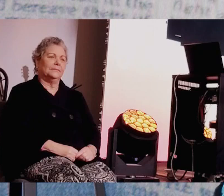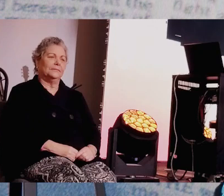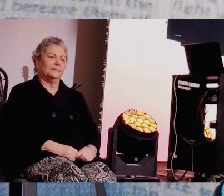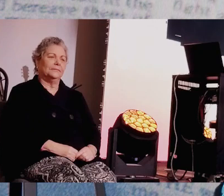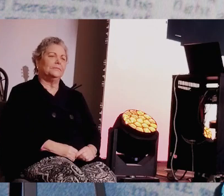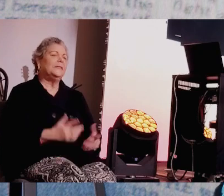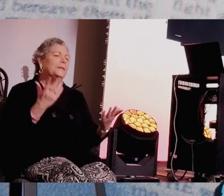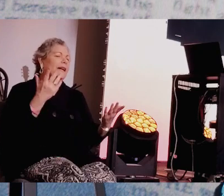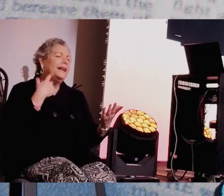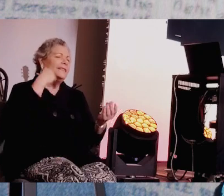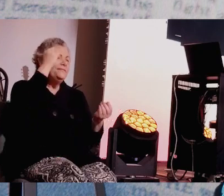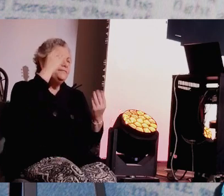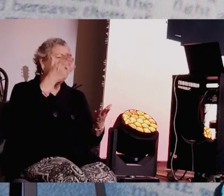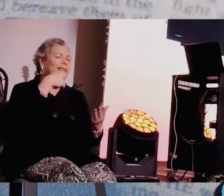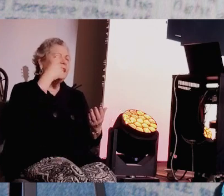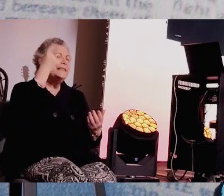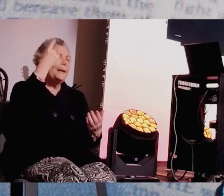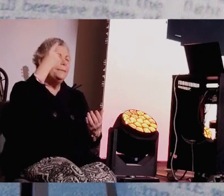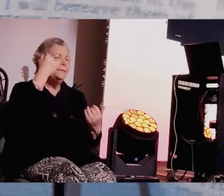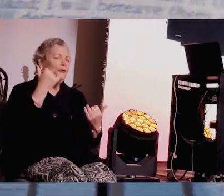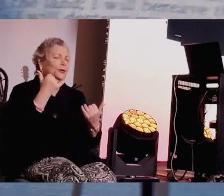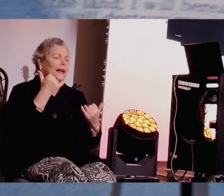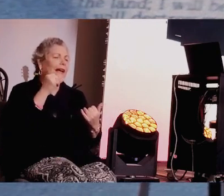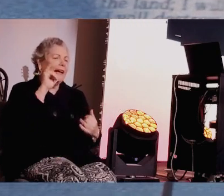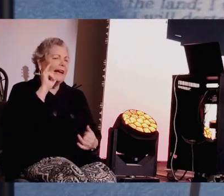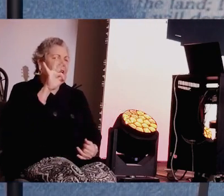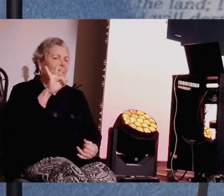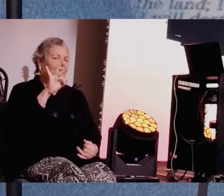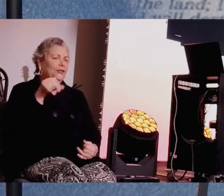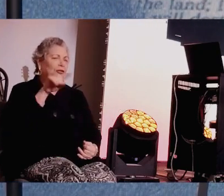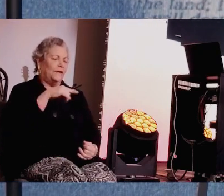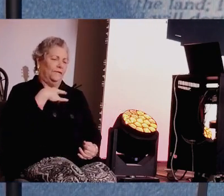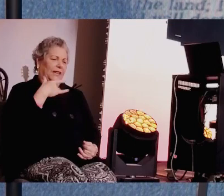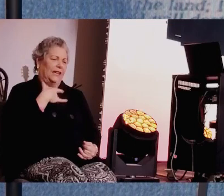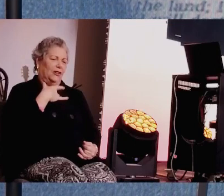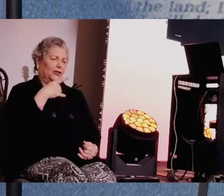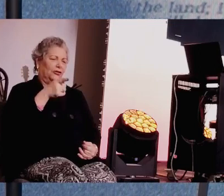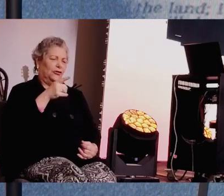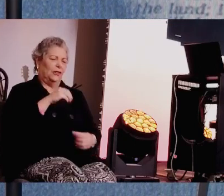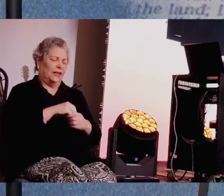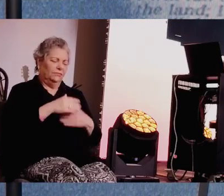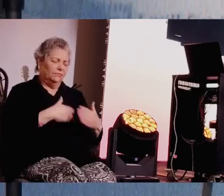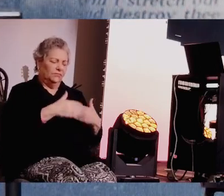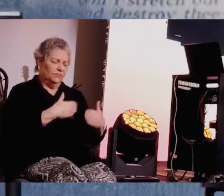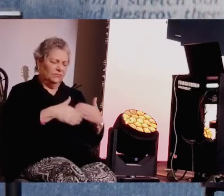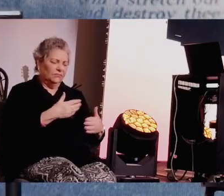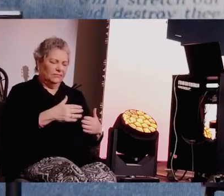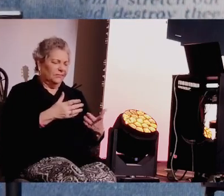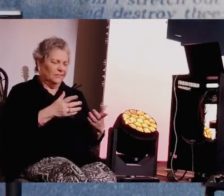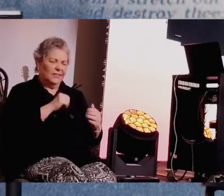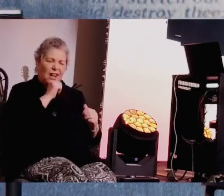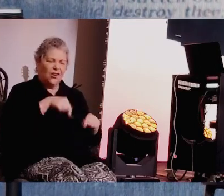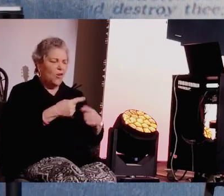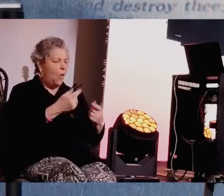But can I tell you something today? If you feel like you're in process and not getting anywhere,